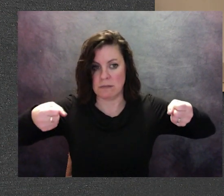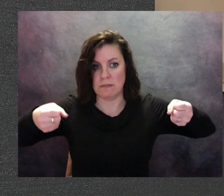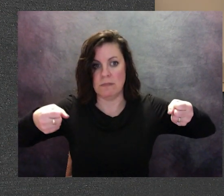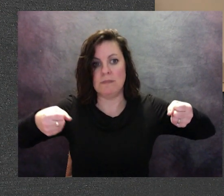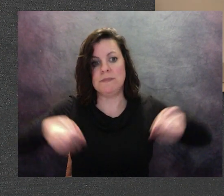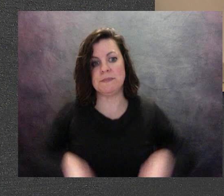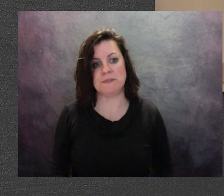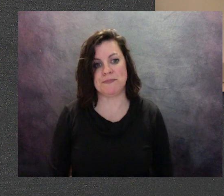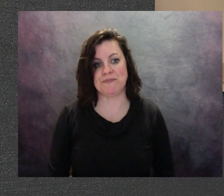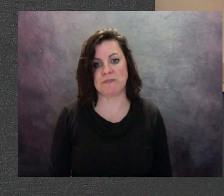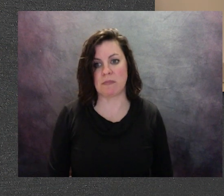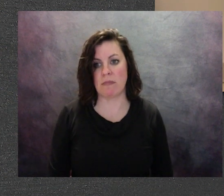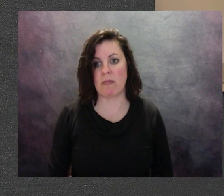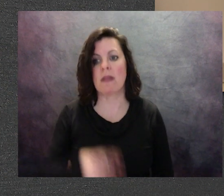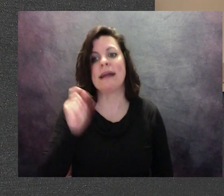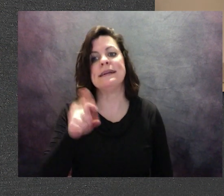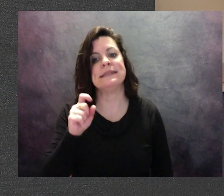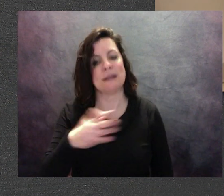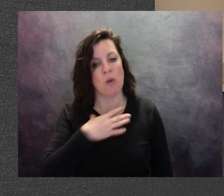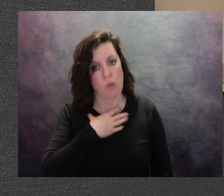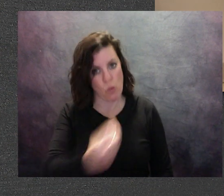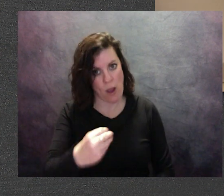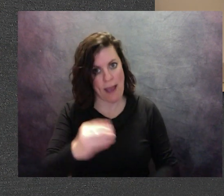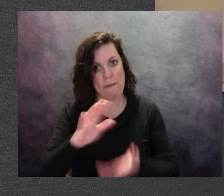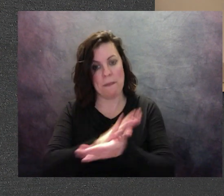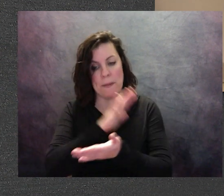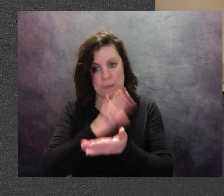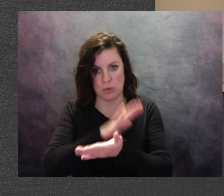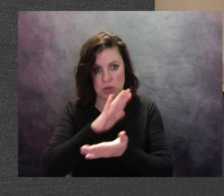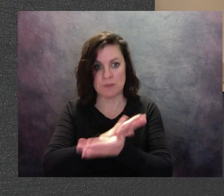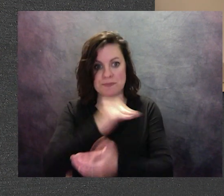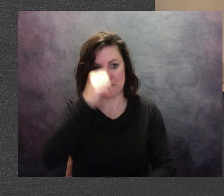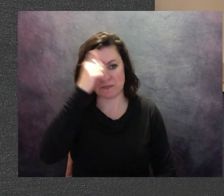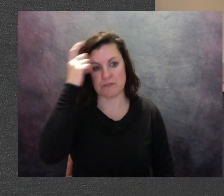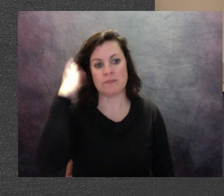You also need a piece of white paper,